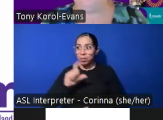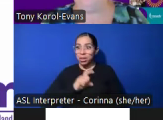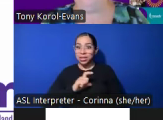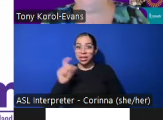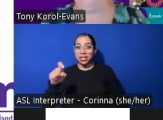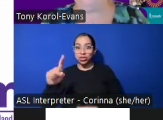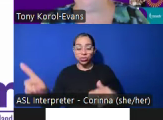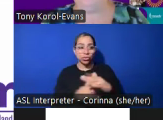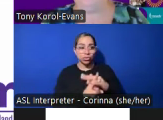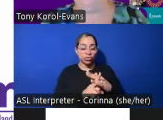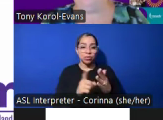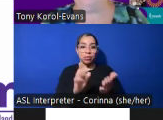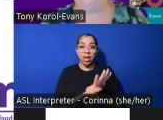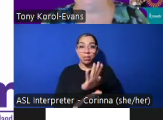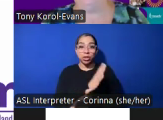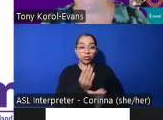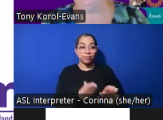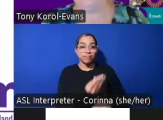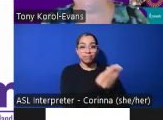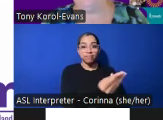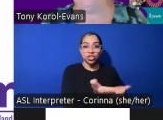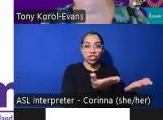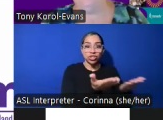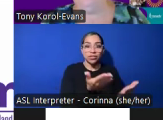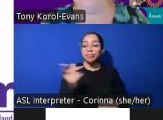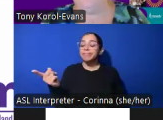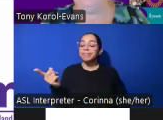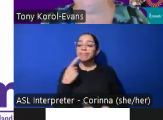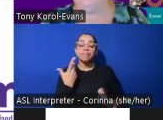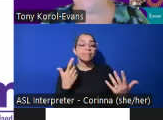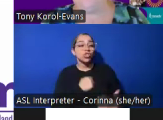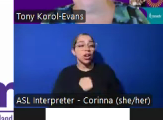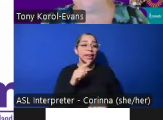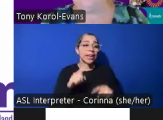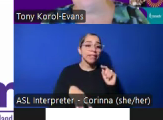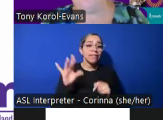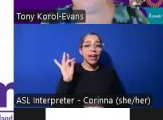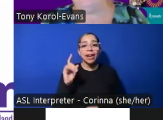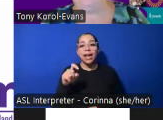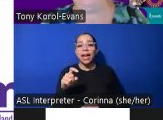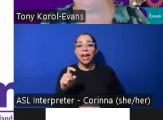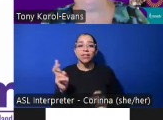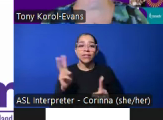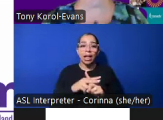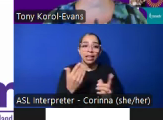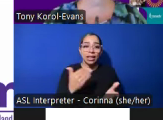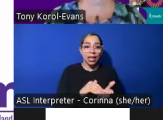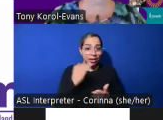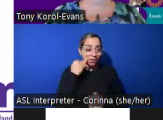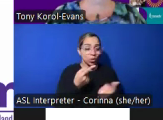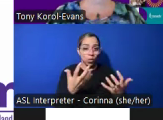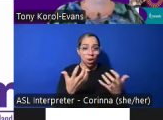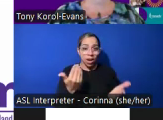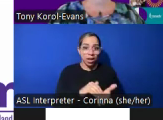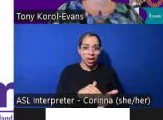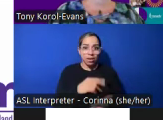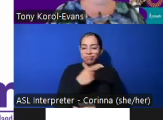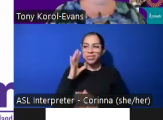can't find him. You have to refile if you want us to pursue this again. What? She decided not to refile because it was clear they weren't that